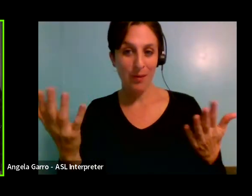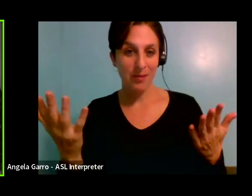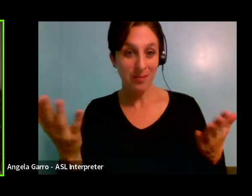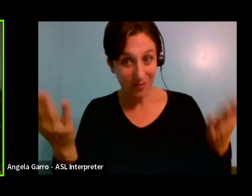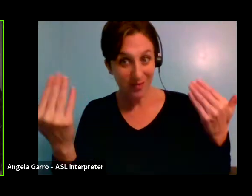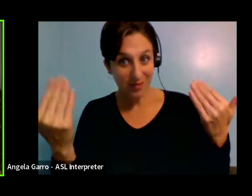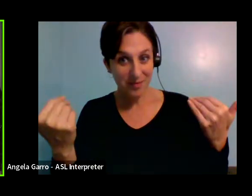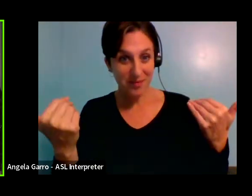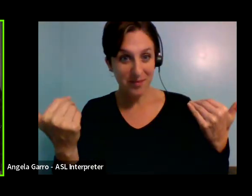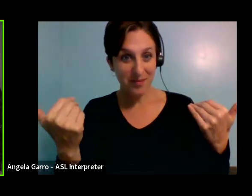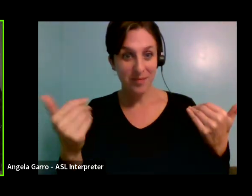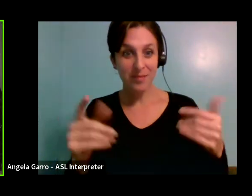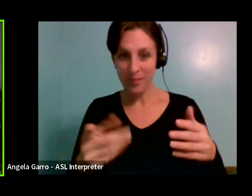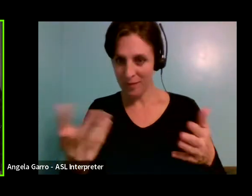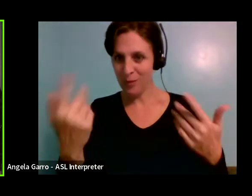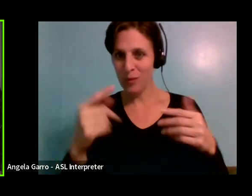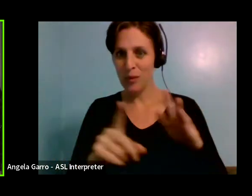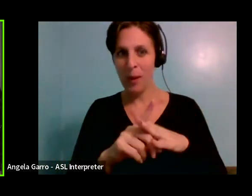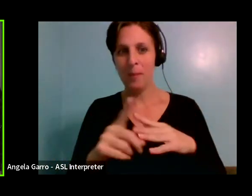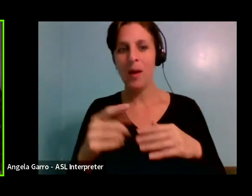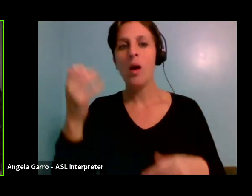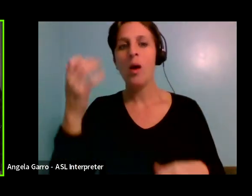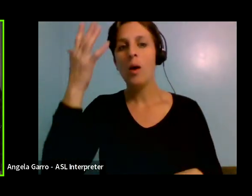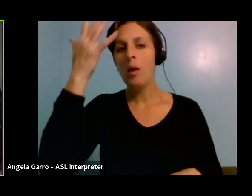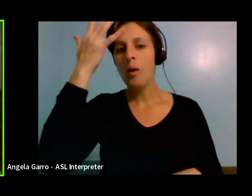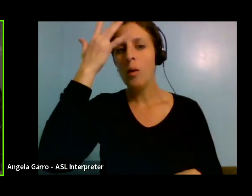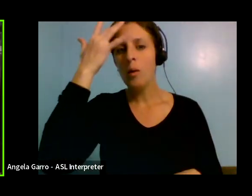ahead. Go for You're it. up. why is